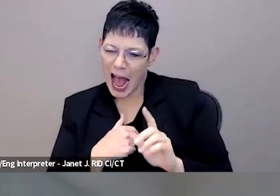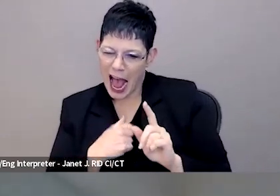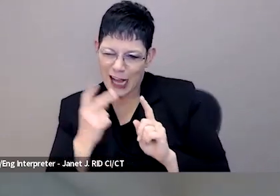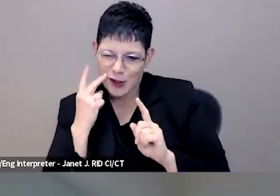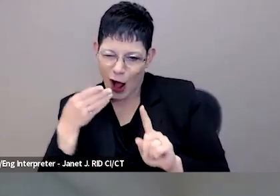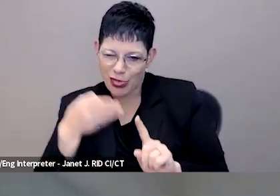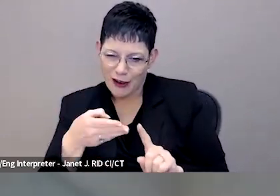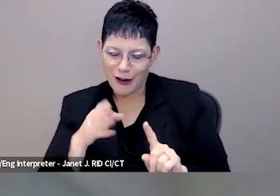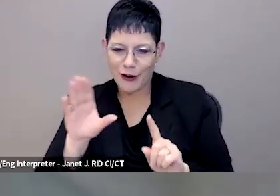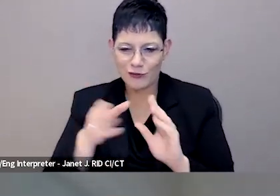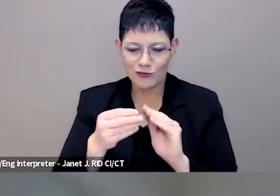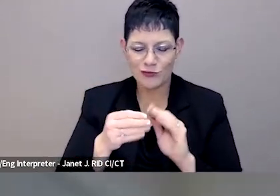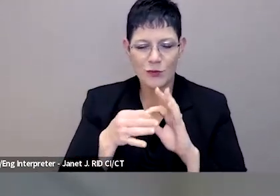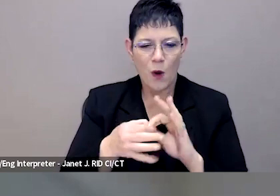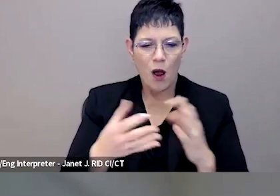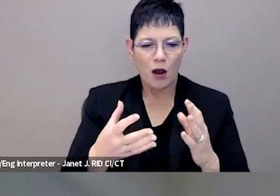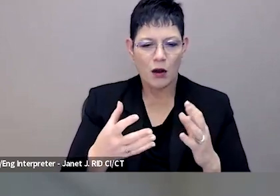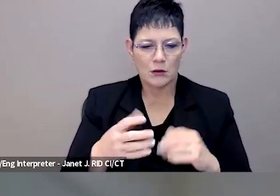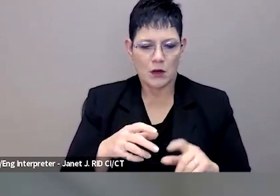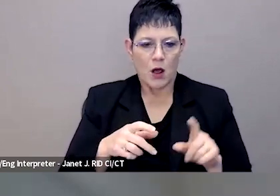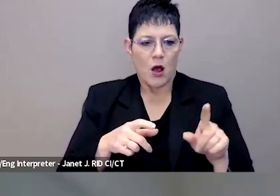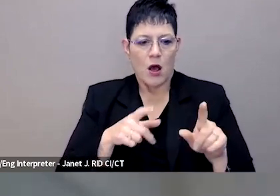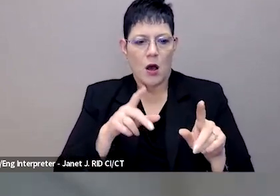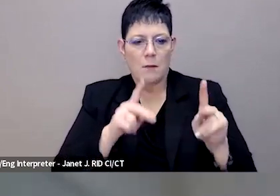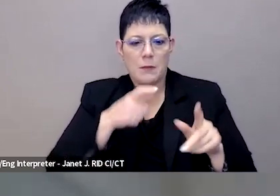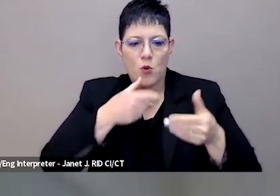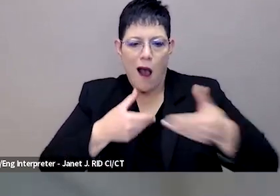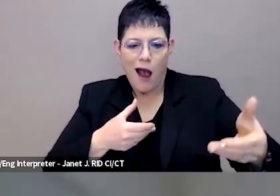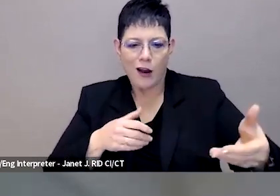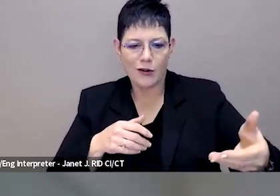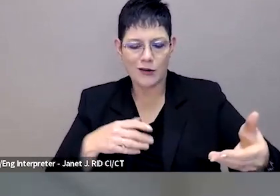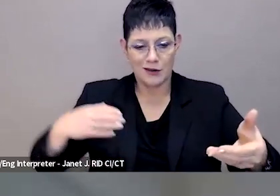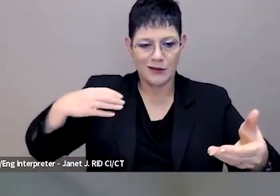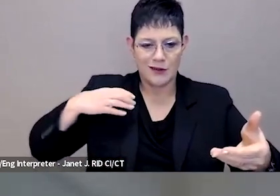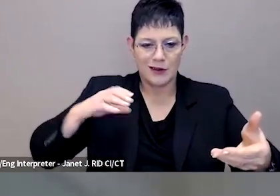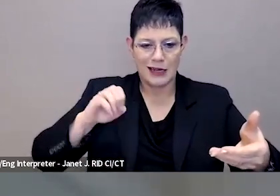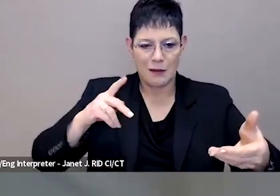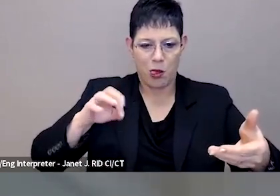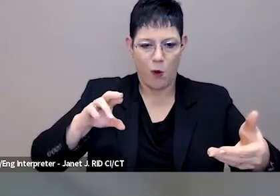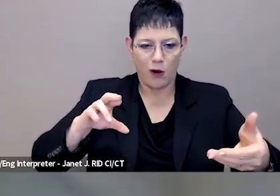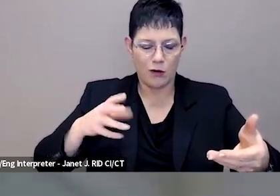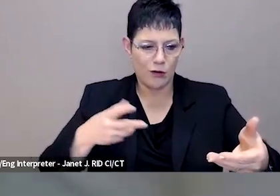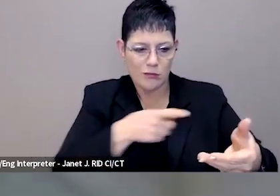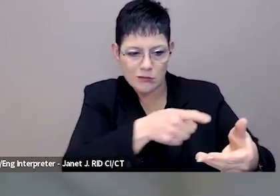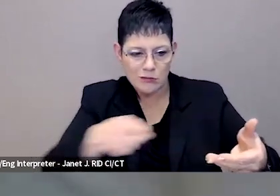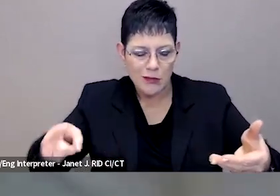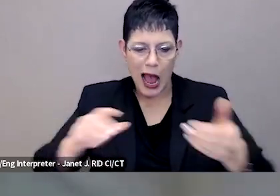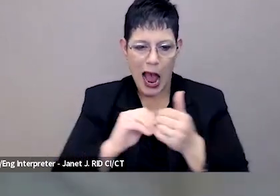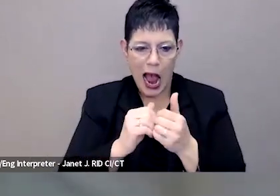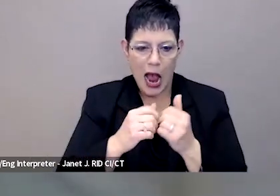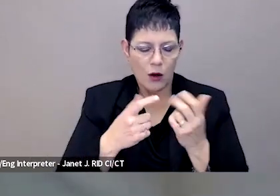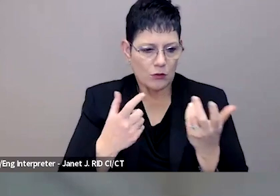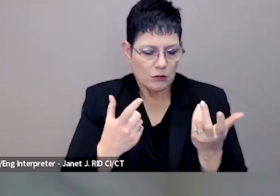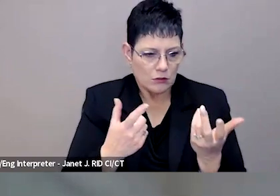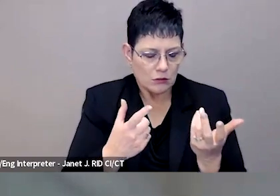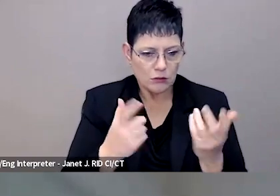there, was also the important role of employers in all of this, in all of our thinking about strengthening and supporting the direct